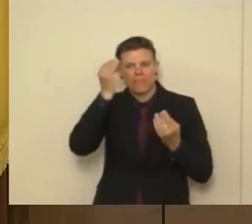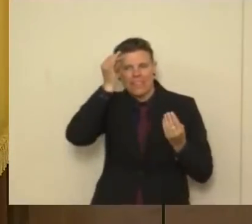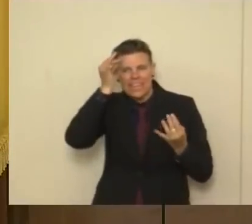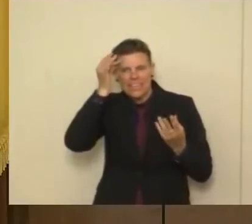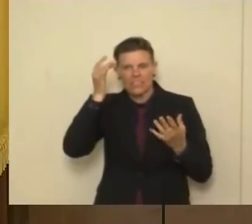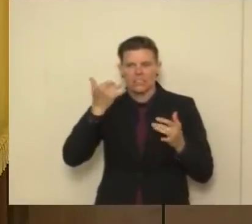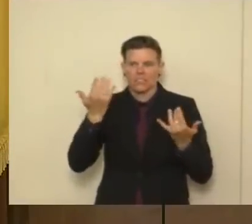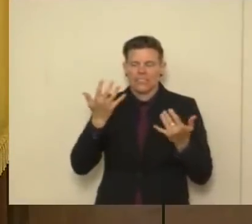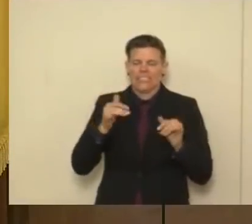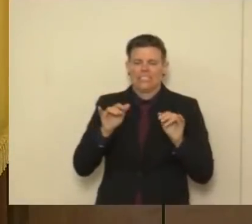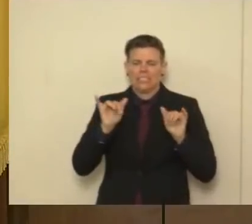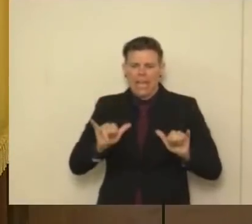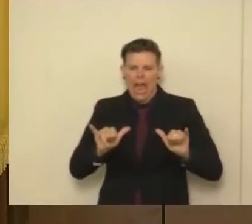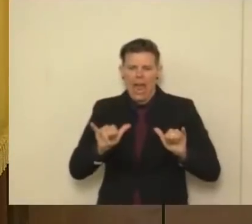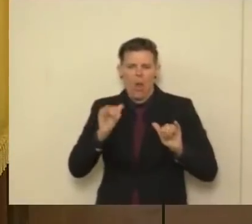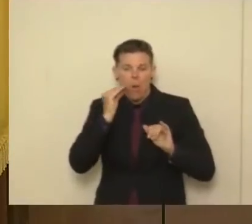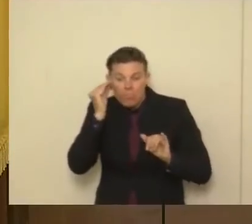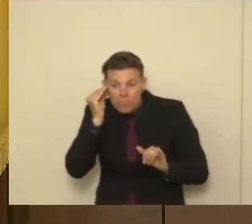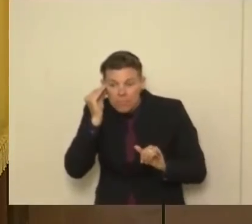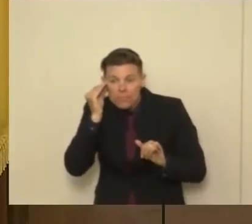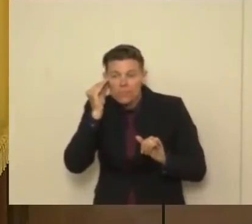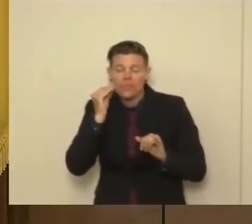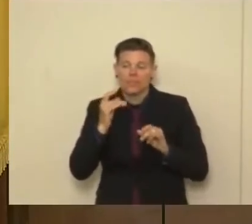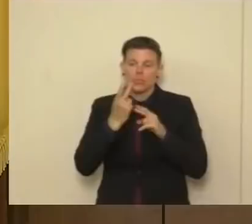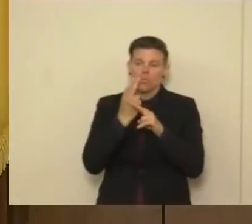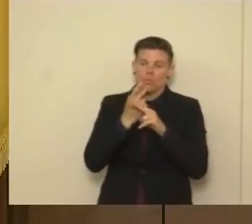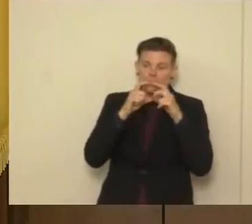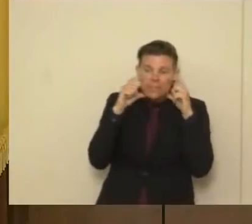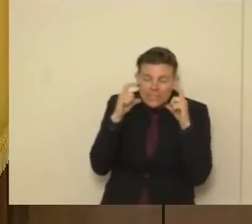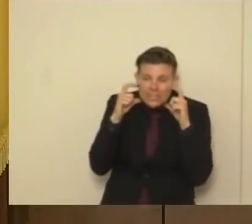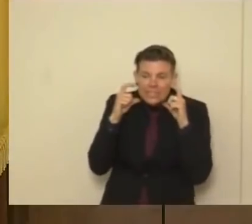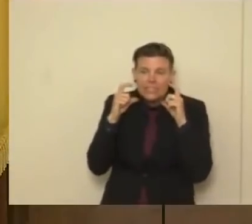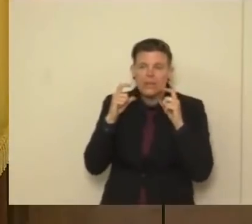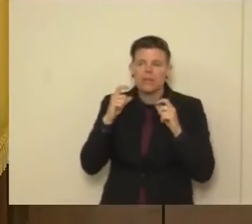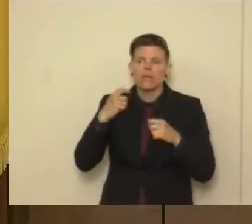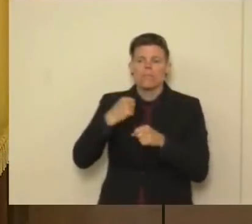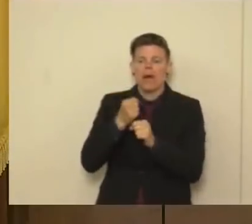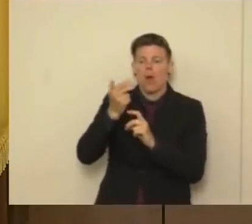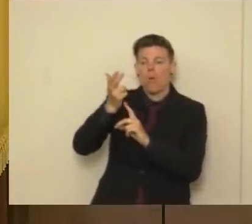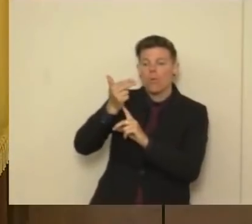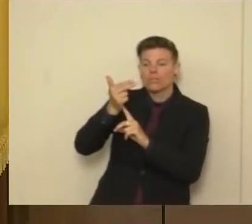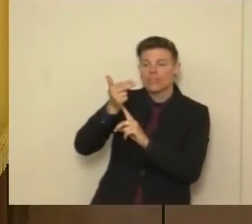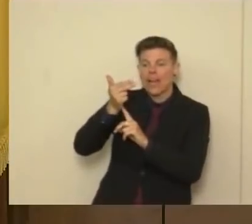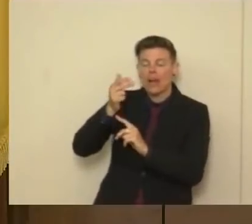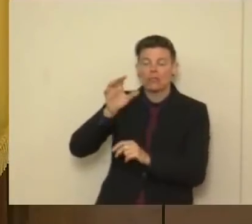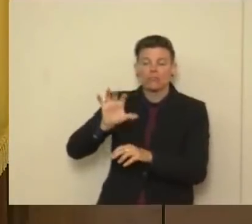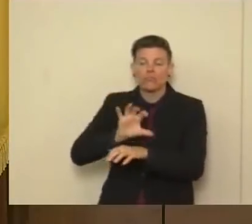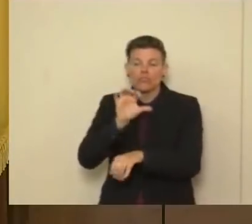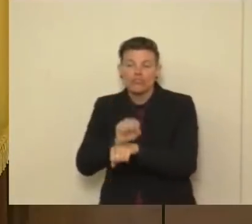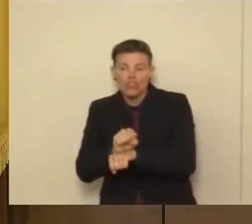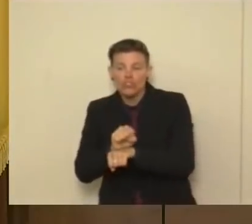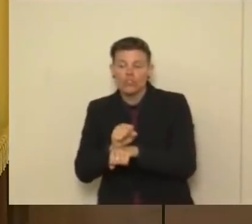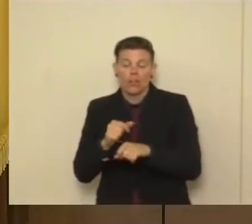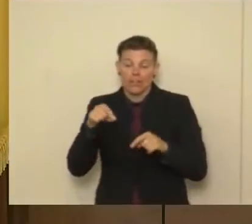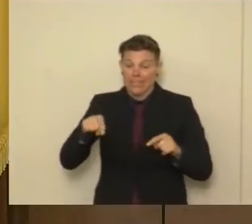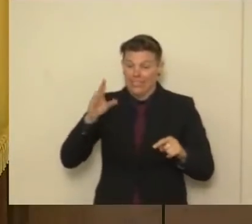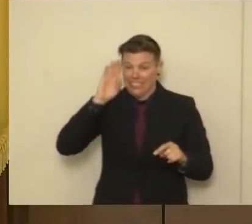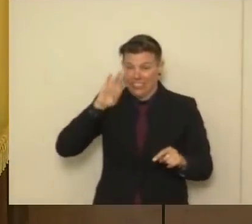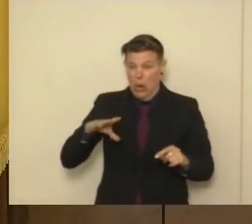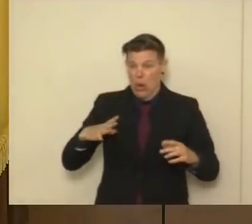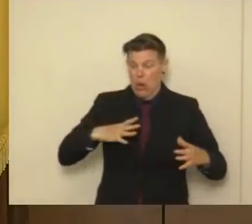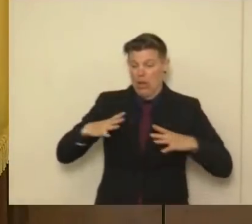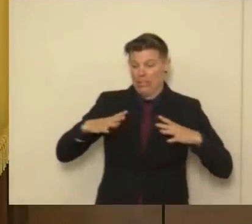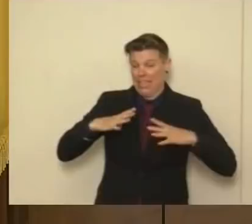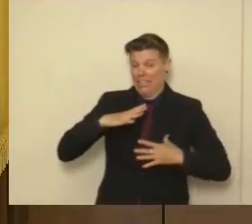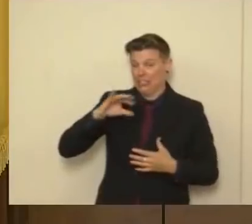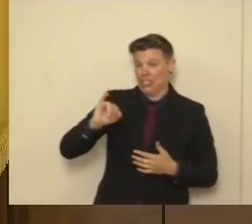Wear your mask, make a hotel reservation. Maybe this is a great holiday weekend, 4 days,